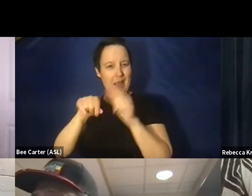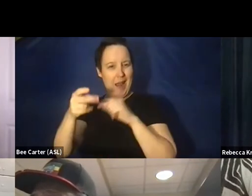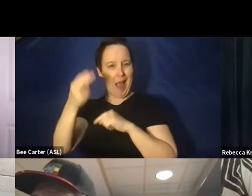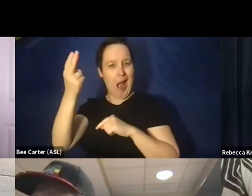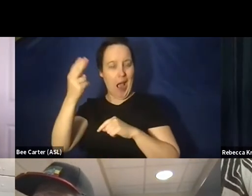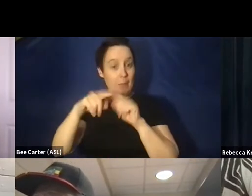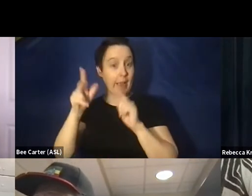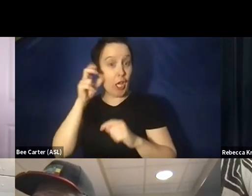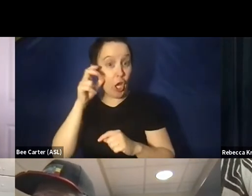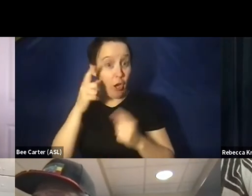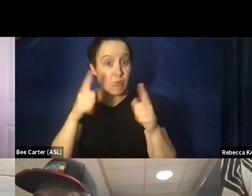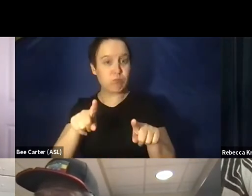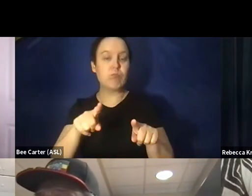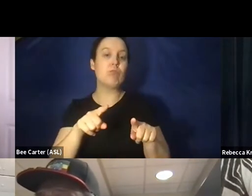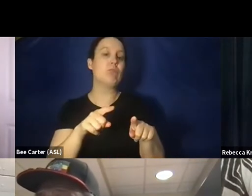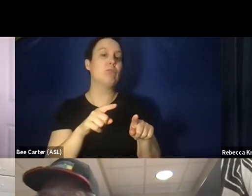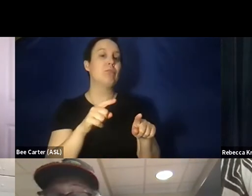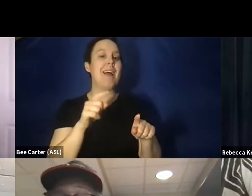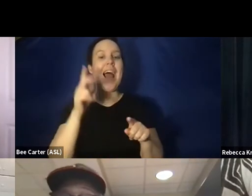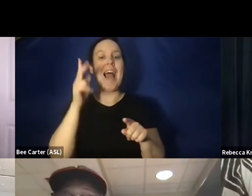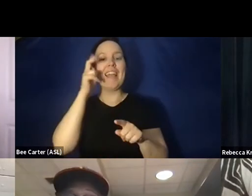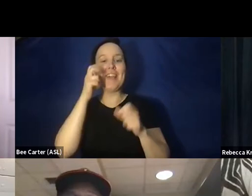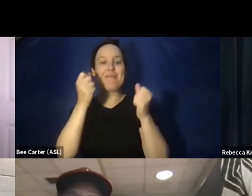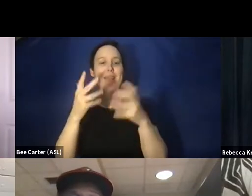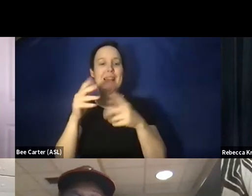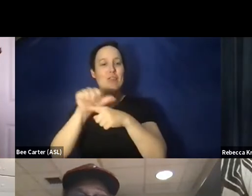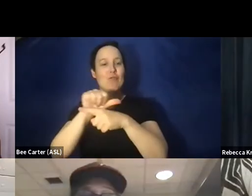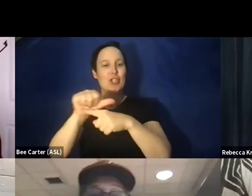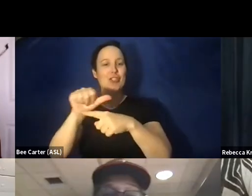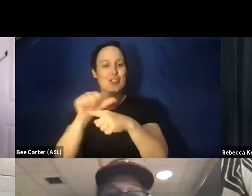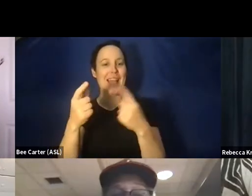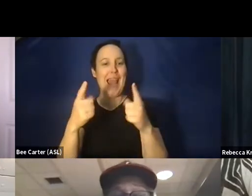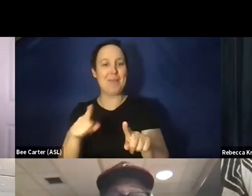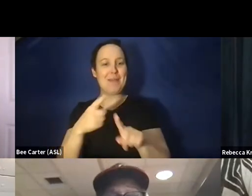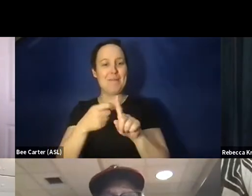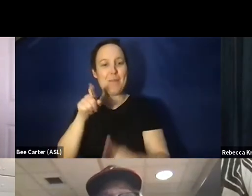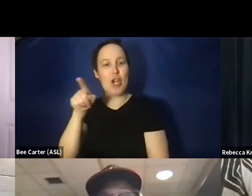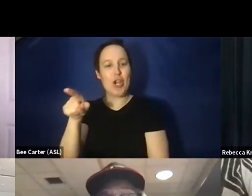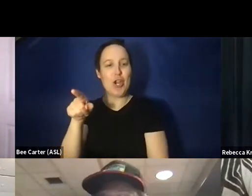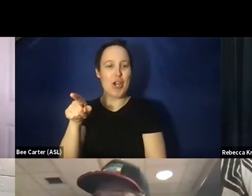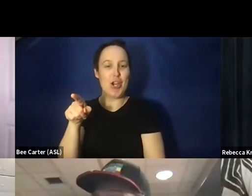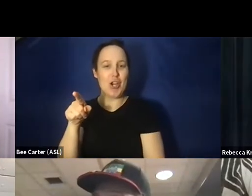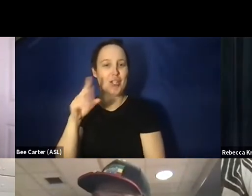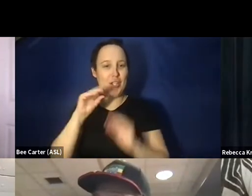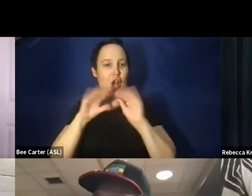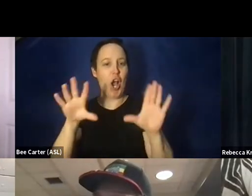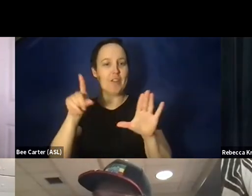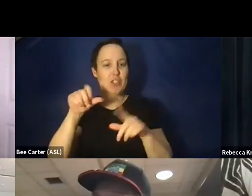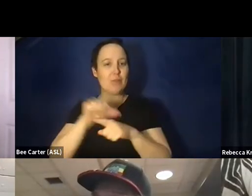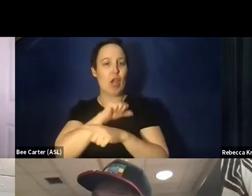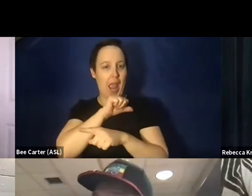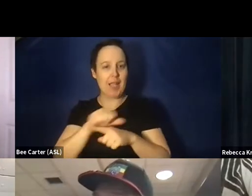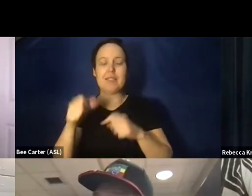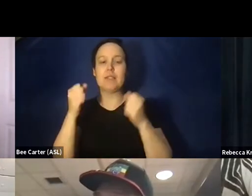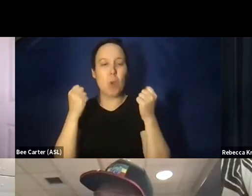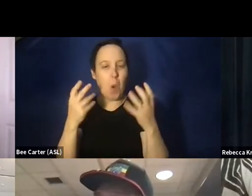I hear a lot of rehearsals by Rebecca M. Rebecca Merblum's rehearsals, her years of,